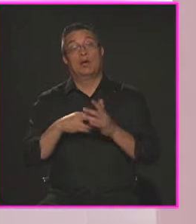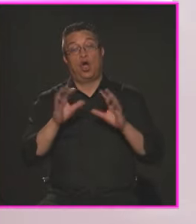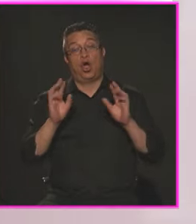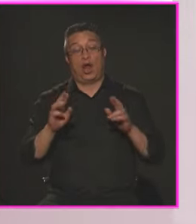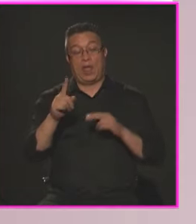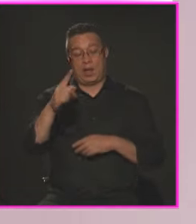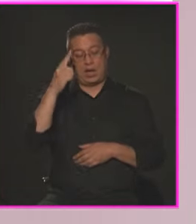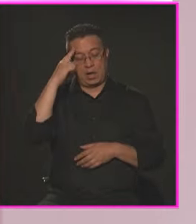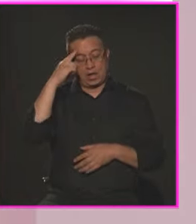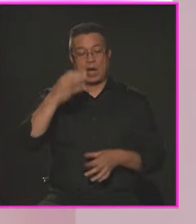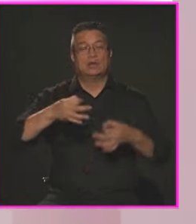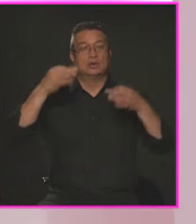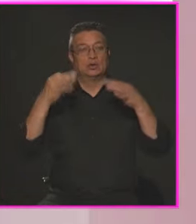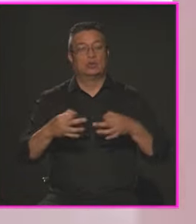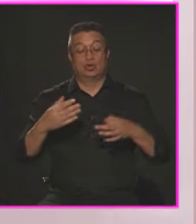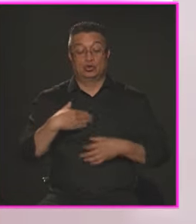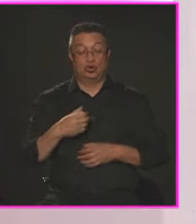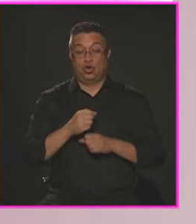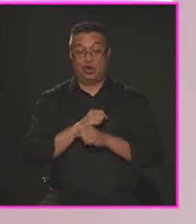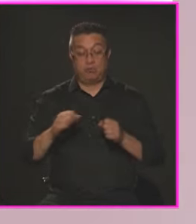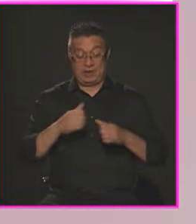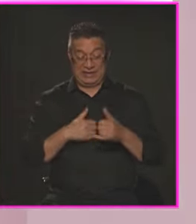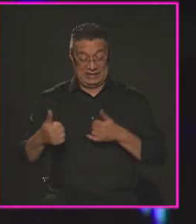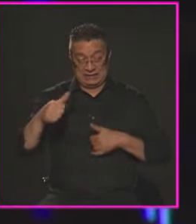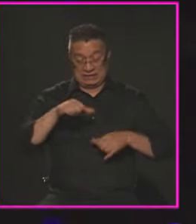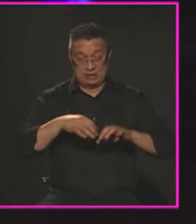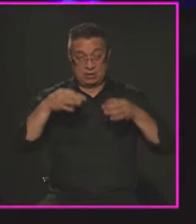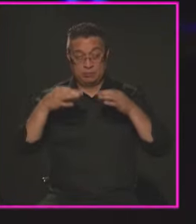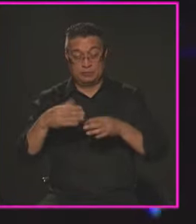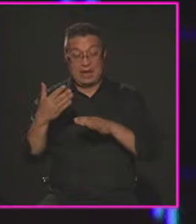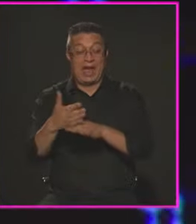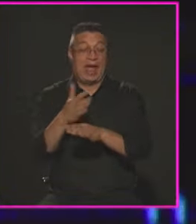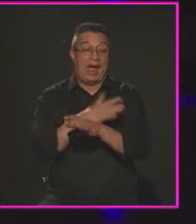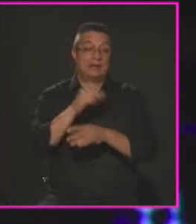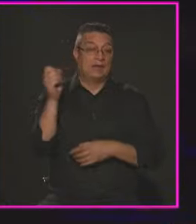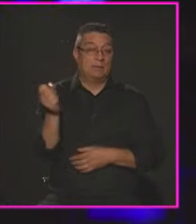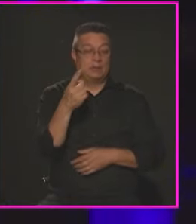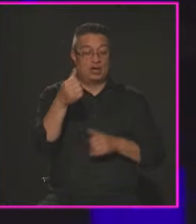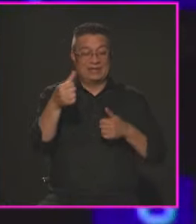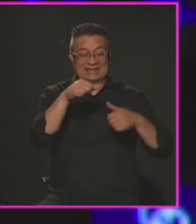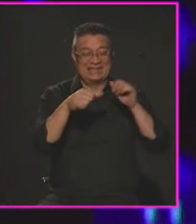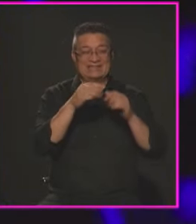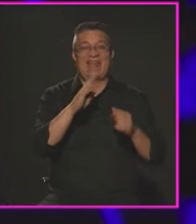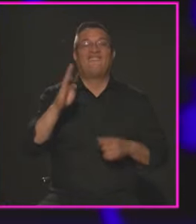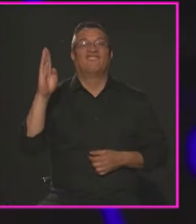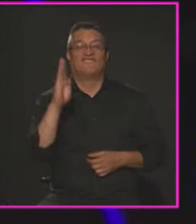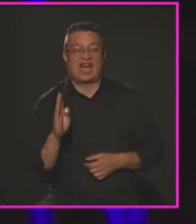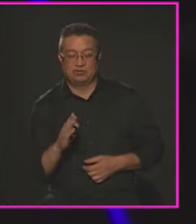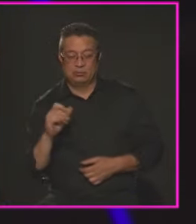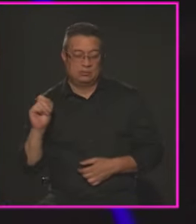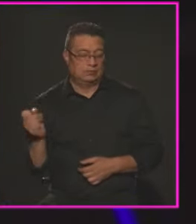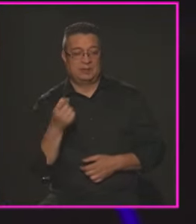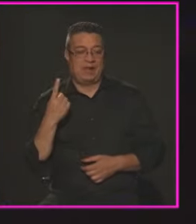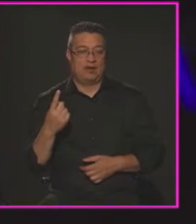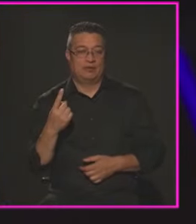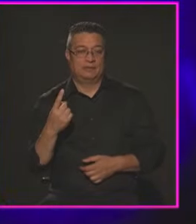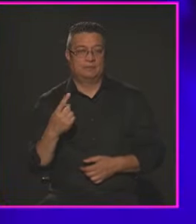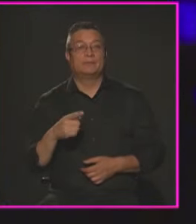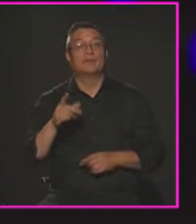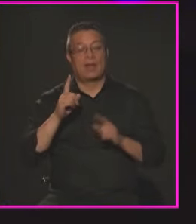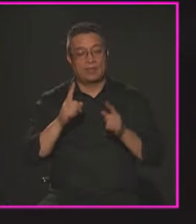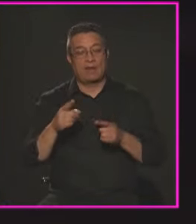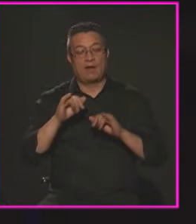applied science if you don't have, before that, basic science. The opposite is also true. To detect gravitational waves, you needed technology. So in